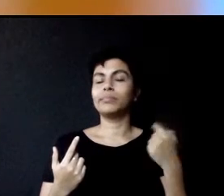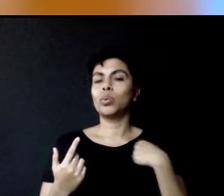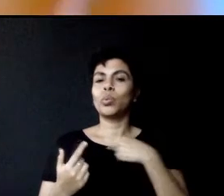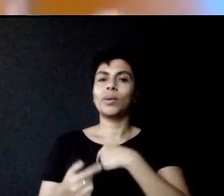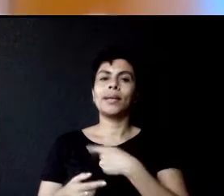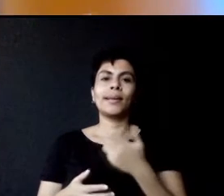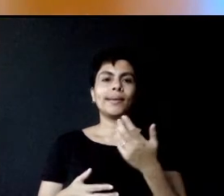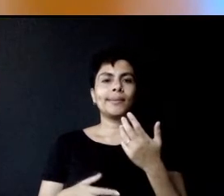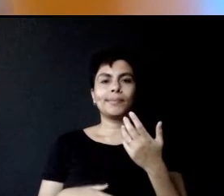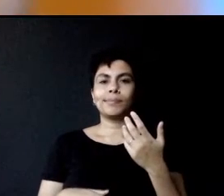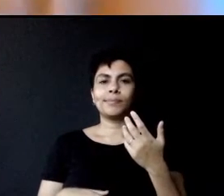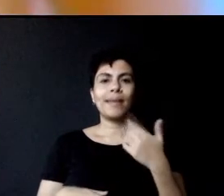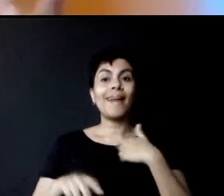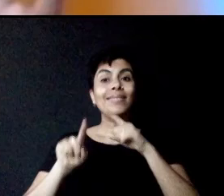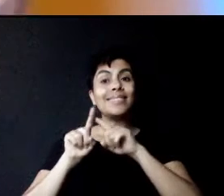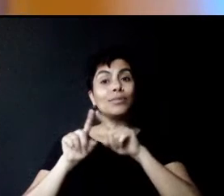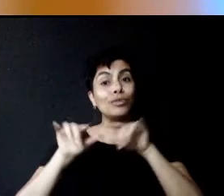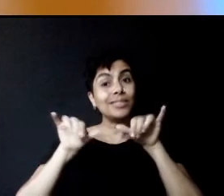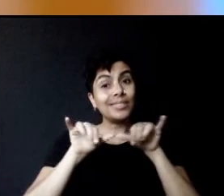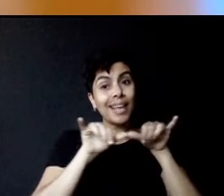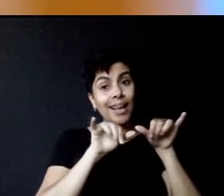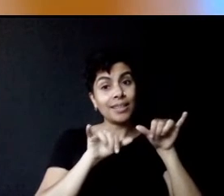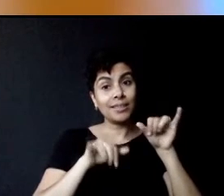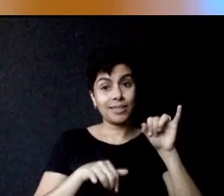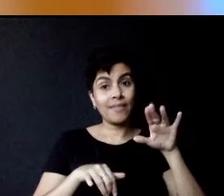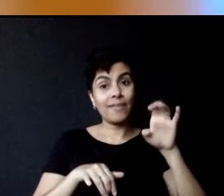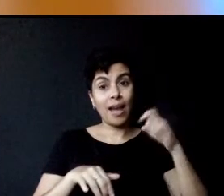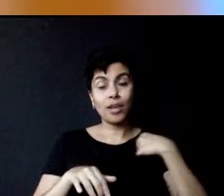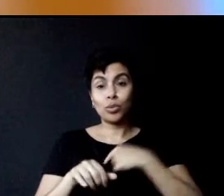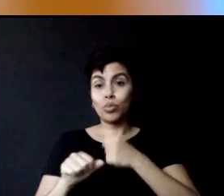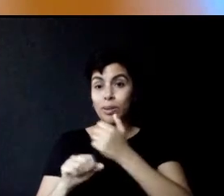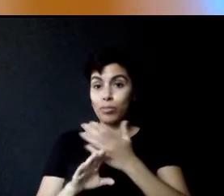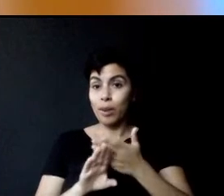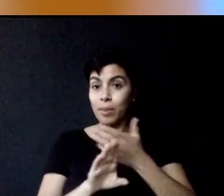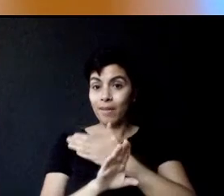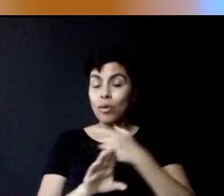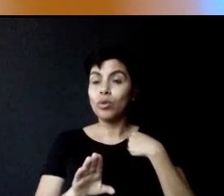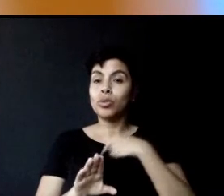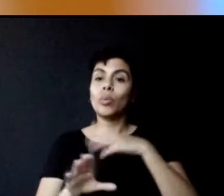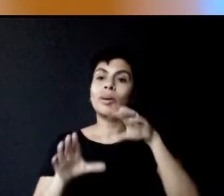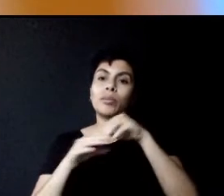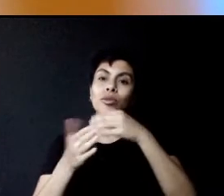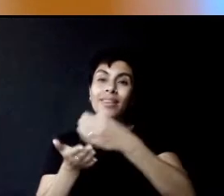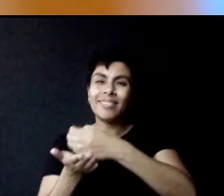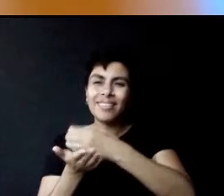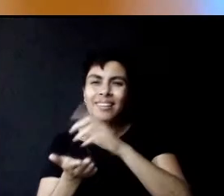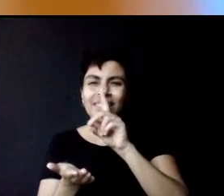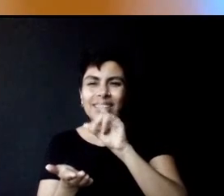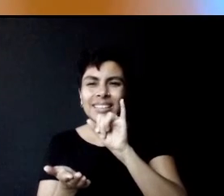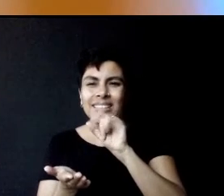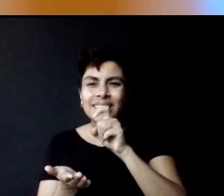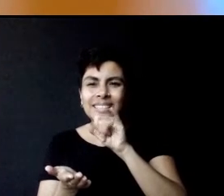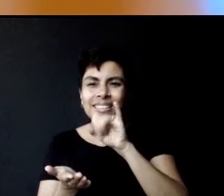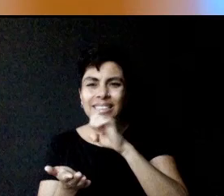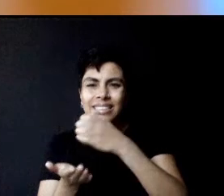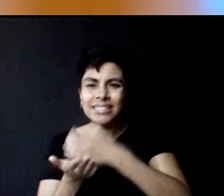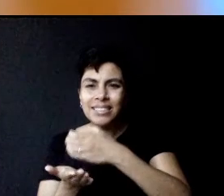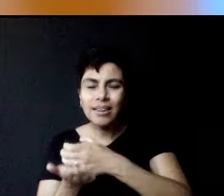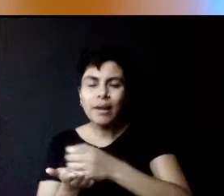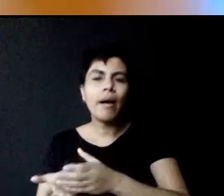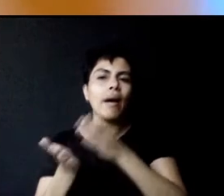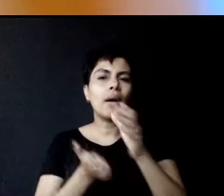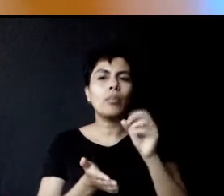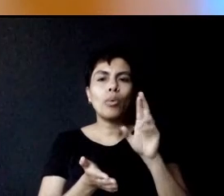make different sizes of ice. We prep in advance, so sometimes we'll put it in small Dixie cups. So if someone wants to play